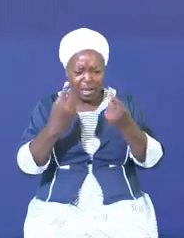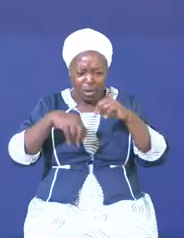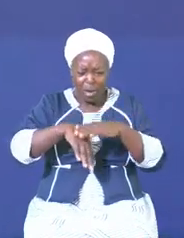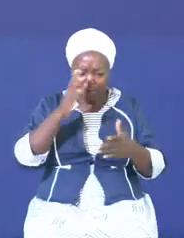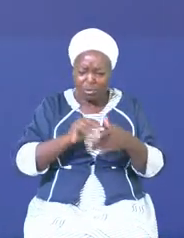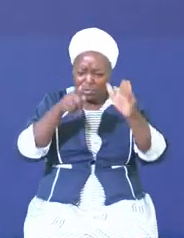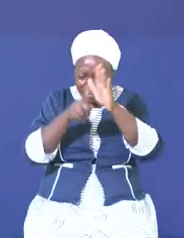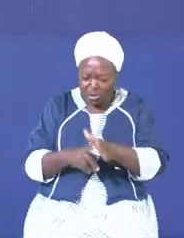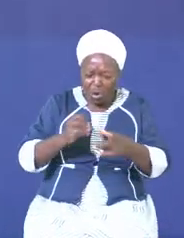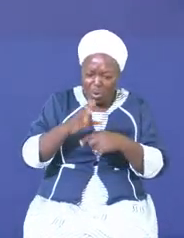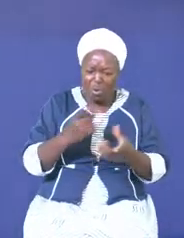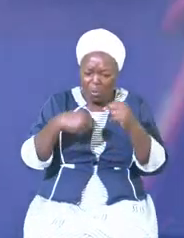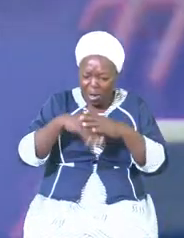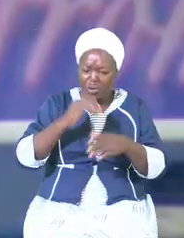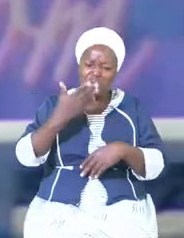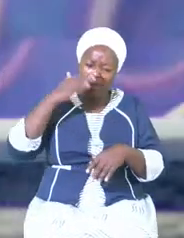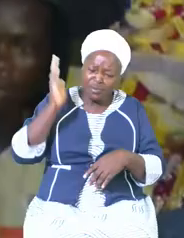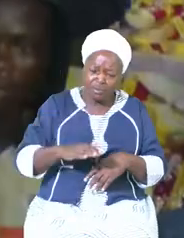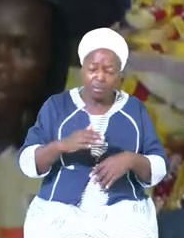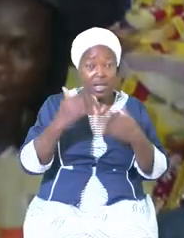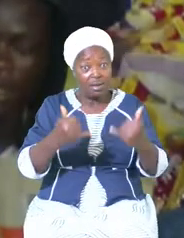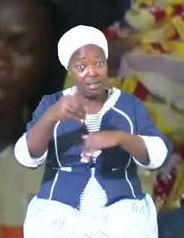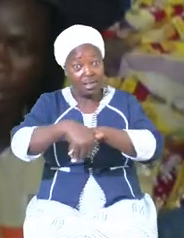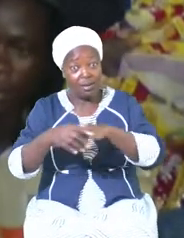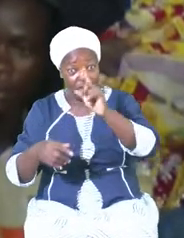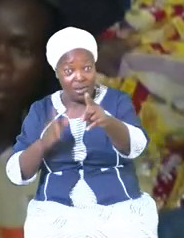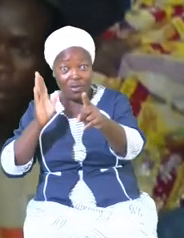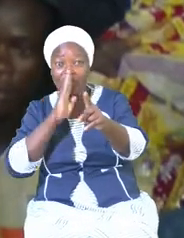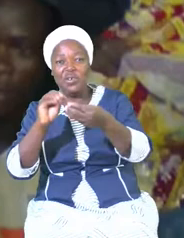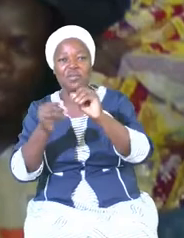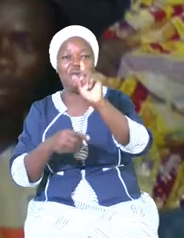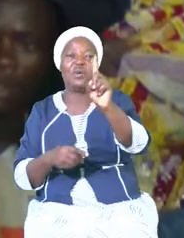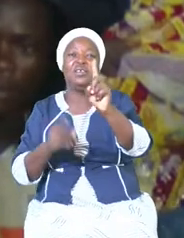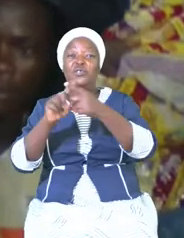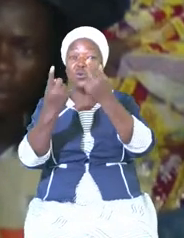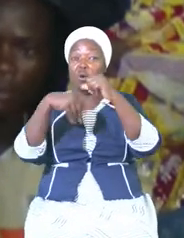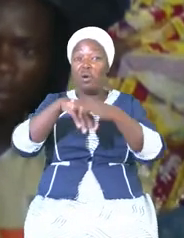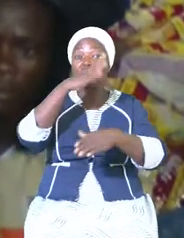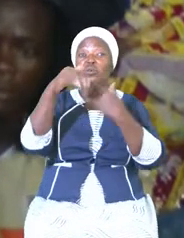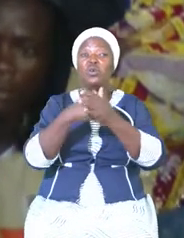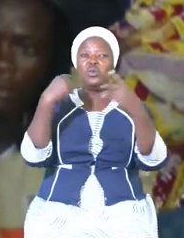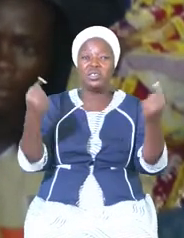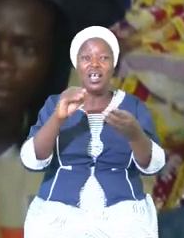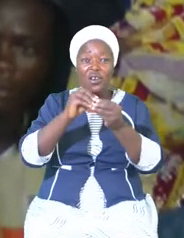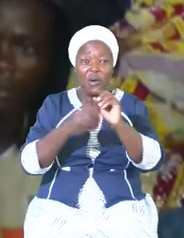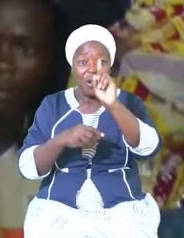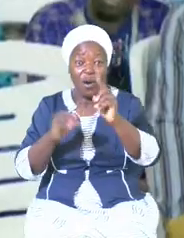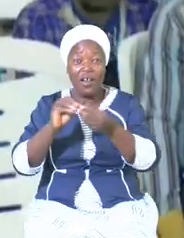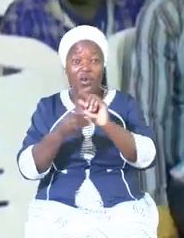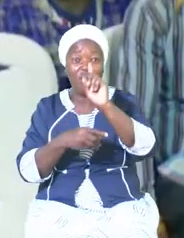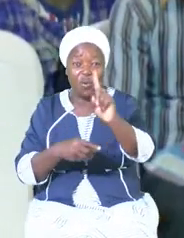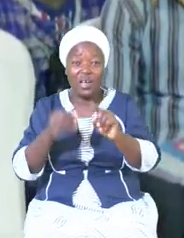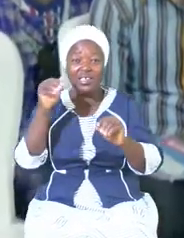the evil? Tonight, you'll be number one. Amen. Number one. Number one in